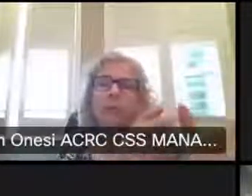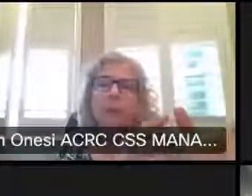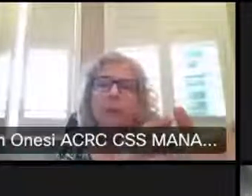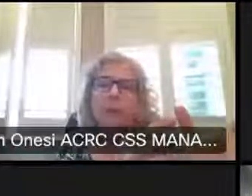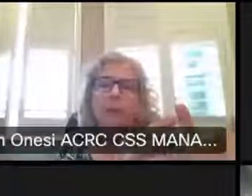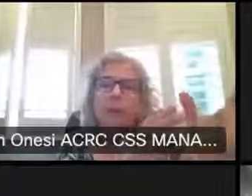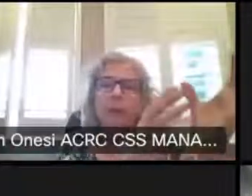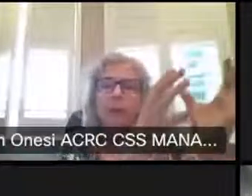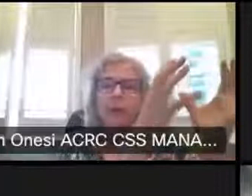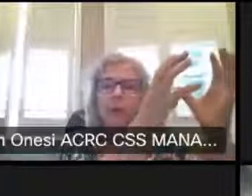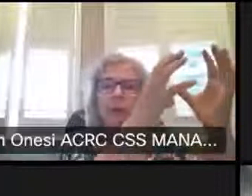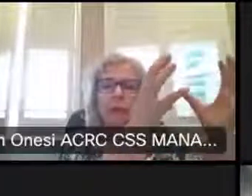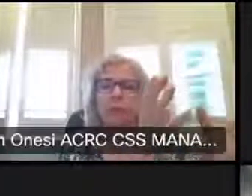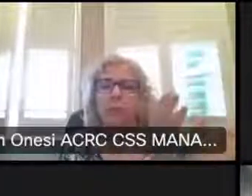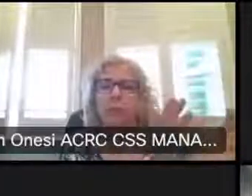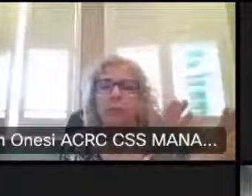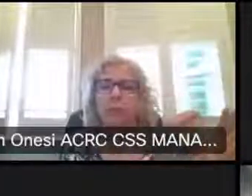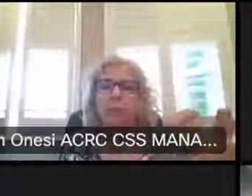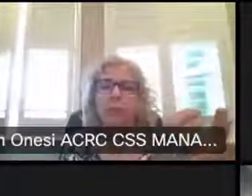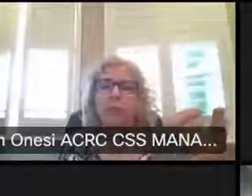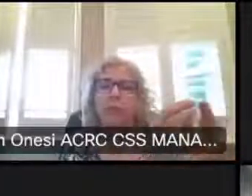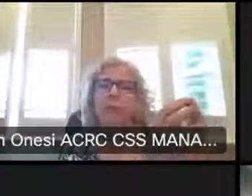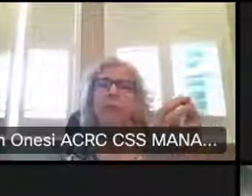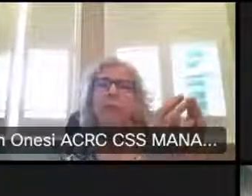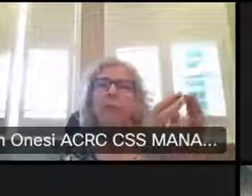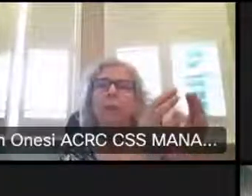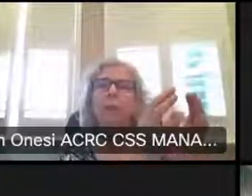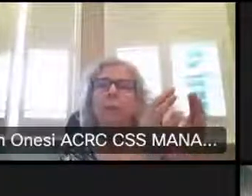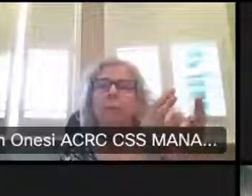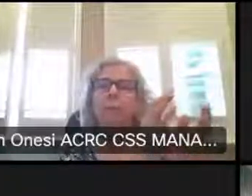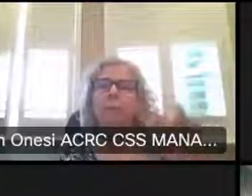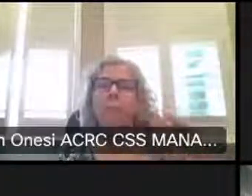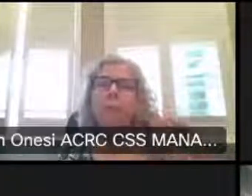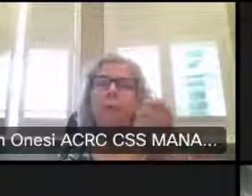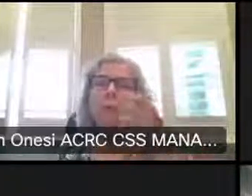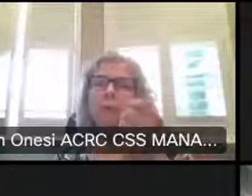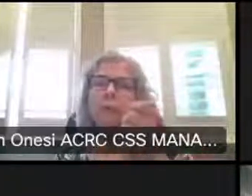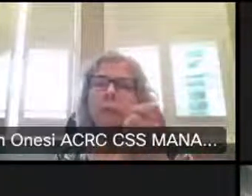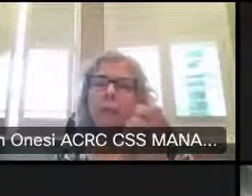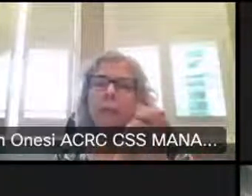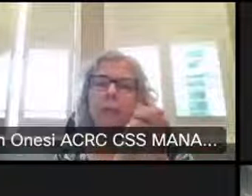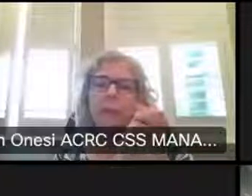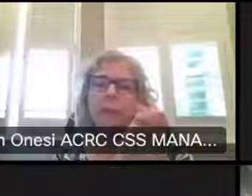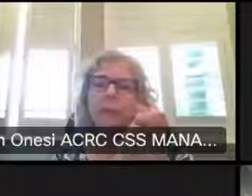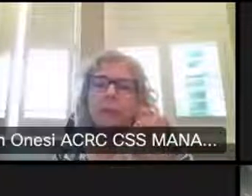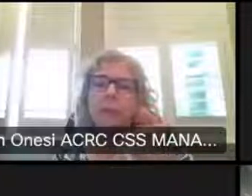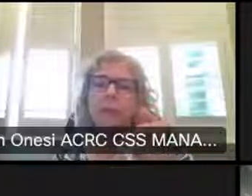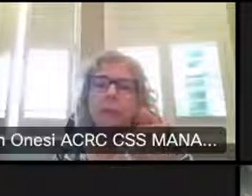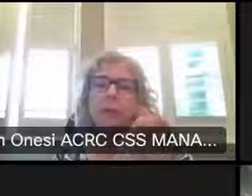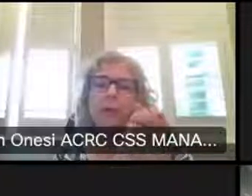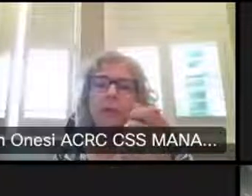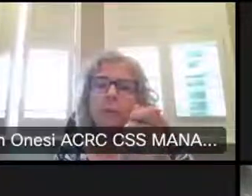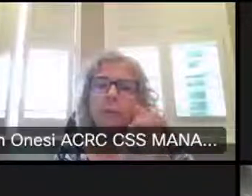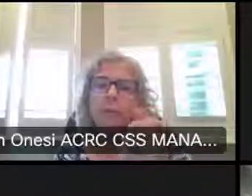day programs, we're trying to group the clients so we can do the best we can with a